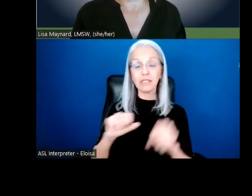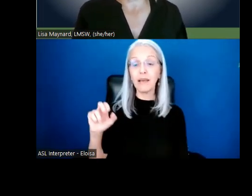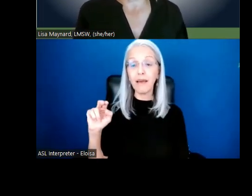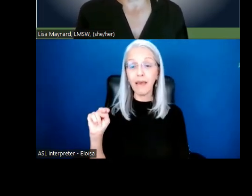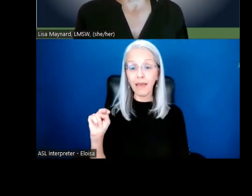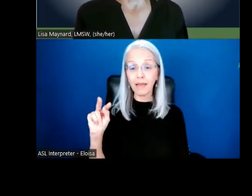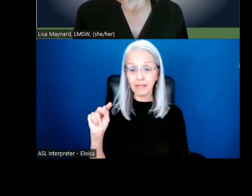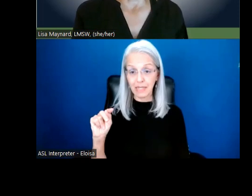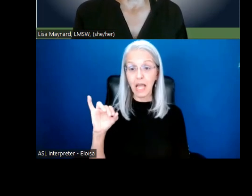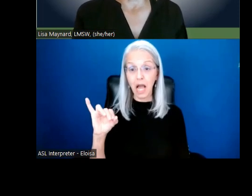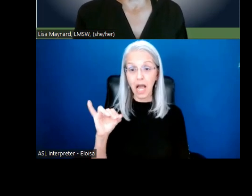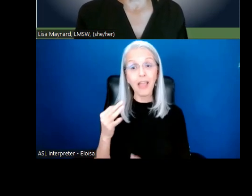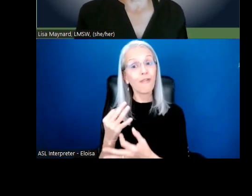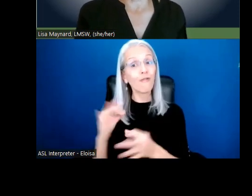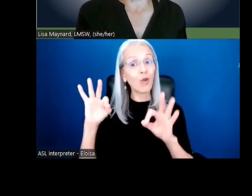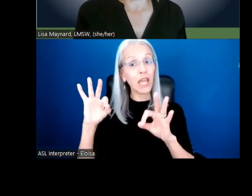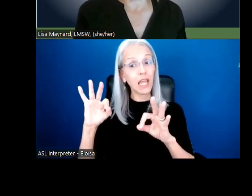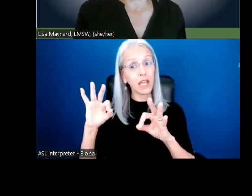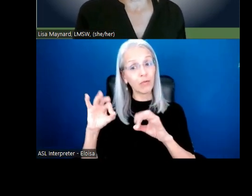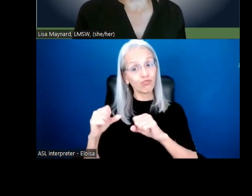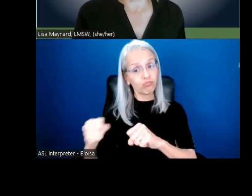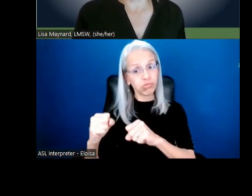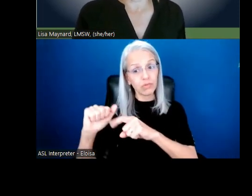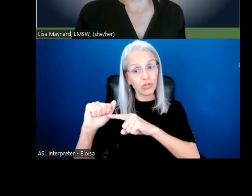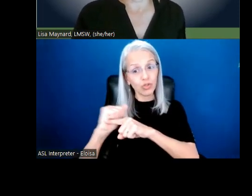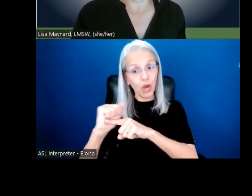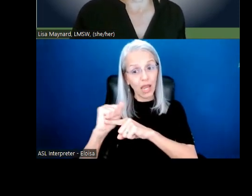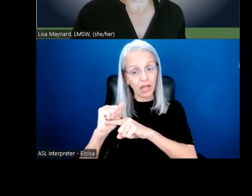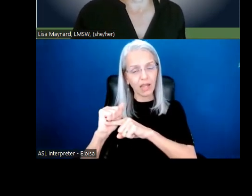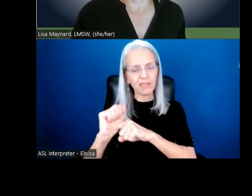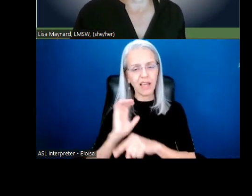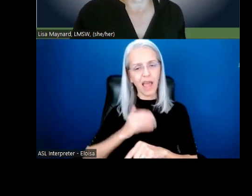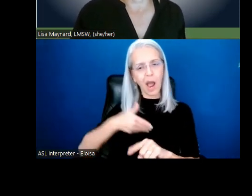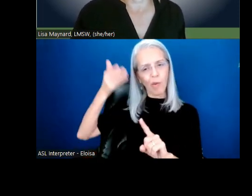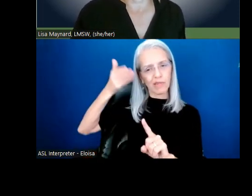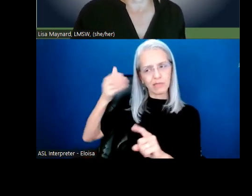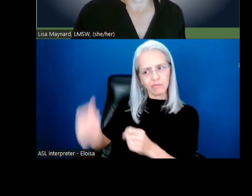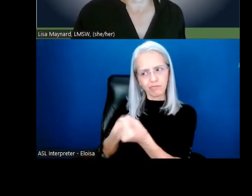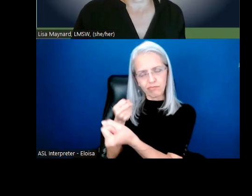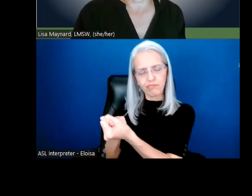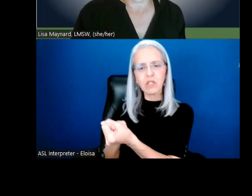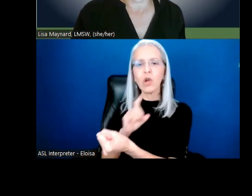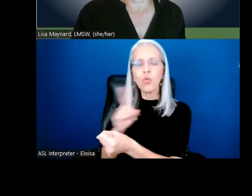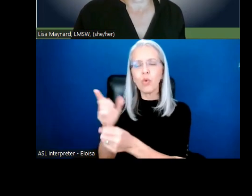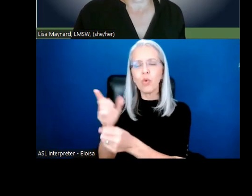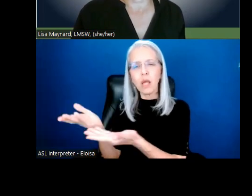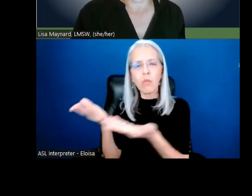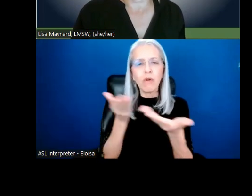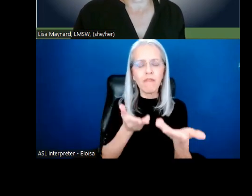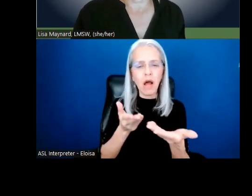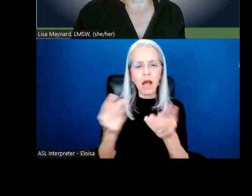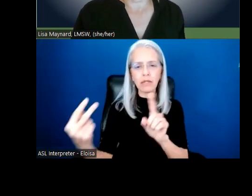that we're really basing this presentation on, really provides the lens